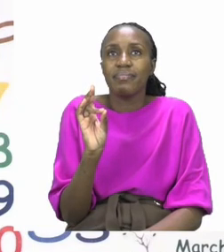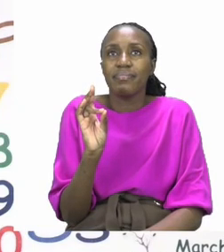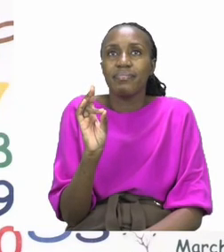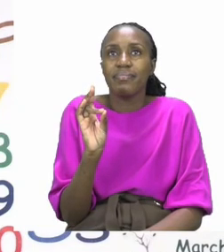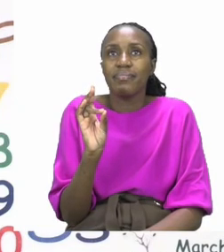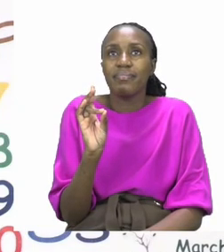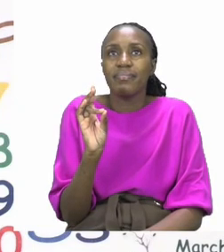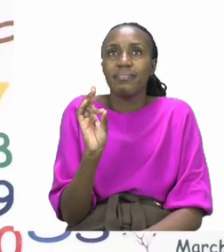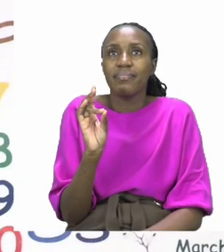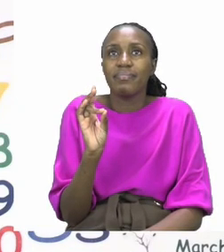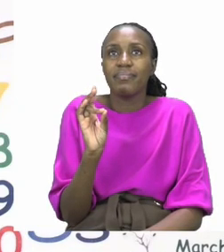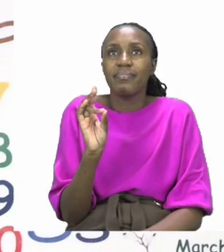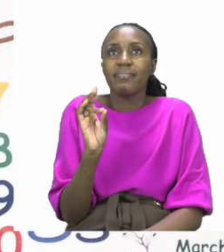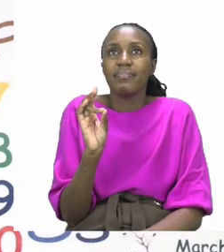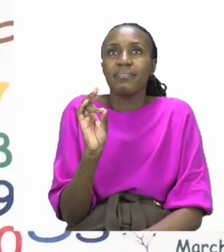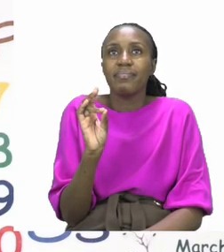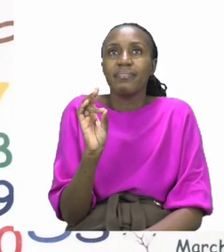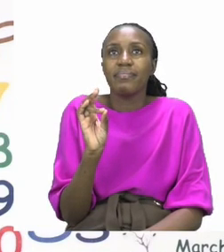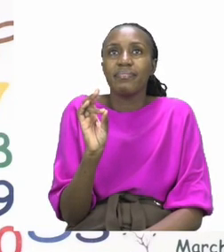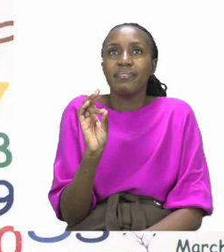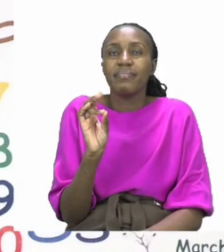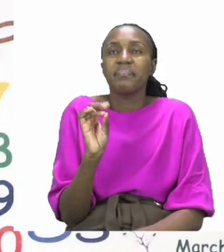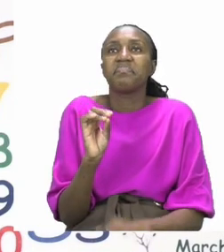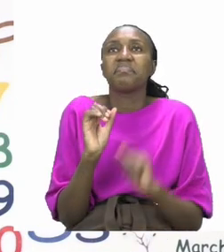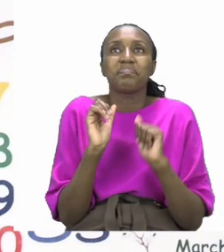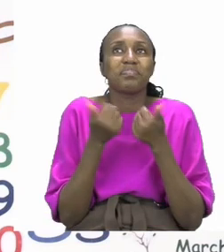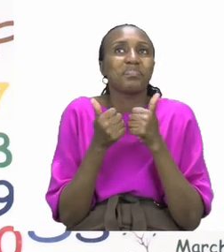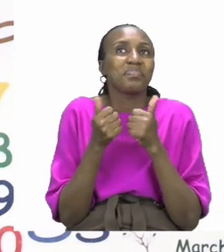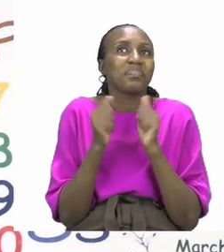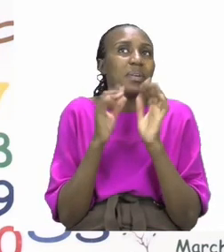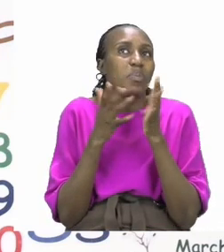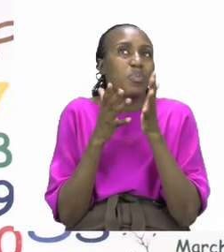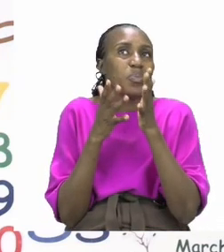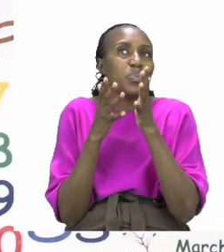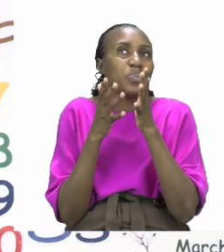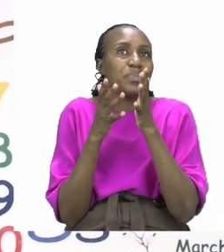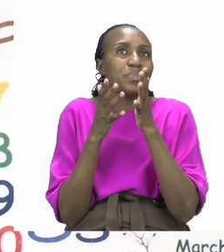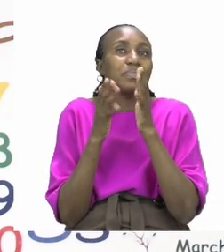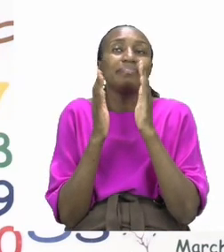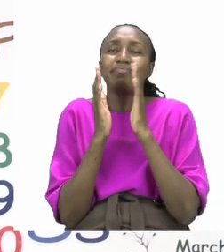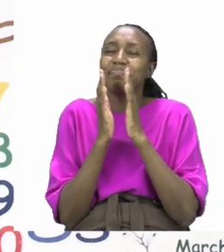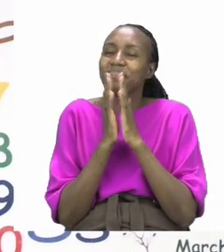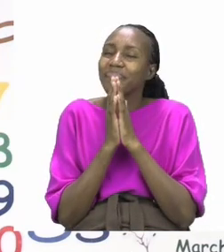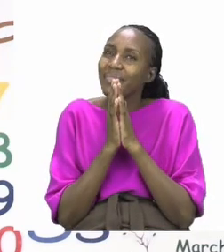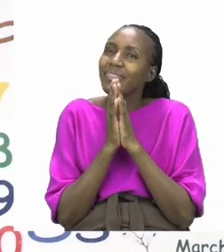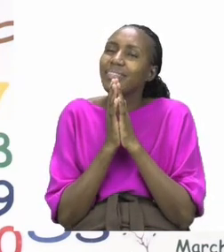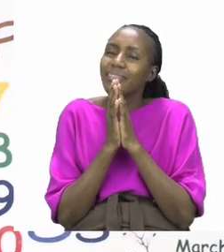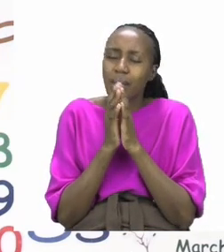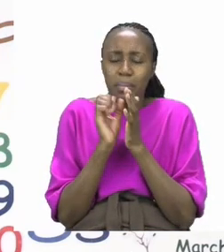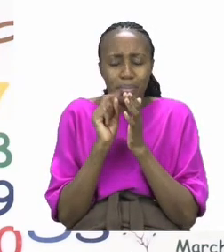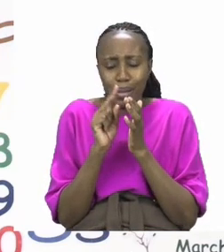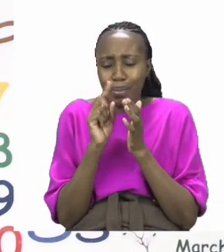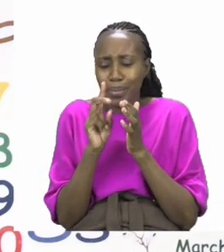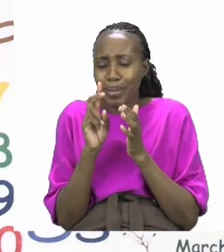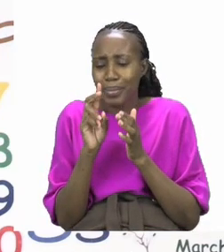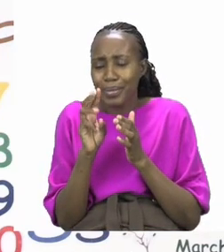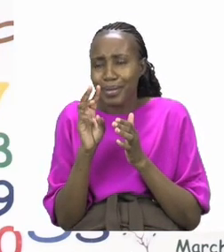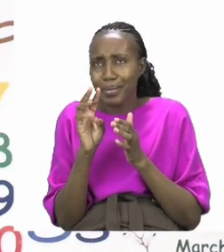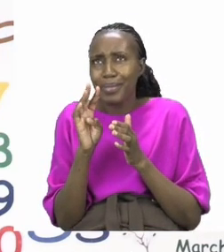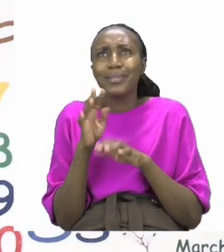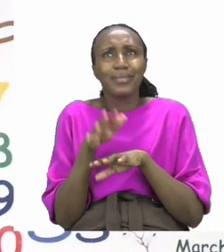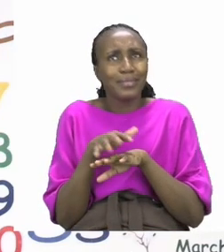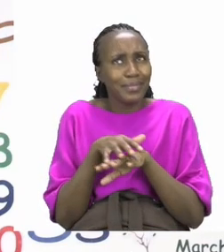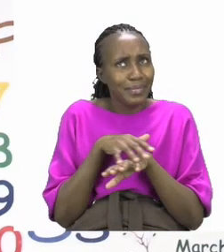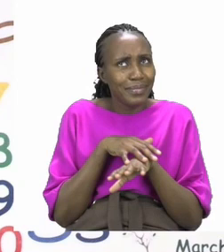recyclables. Good job, everyone. So take your time with all the work you have today.